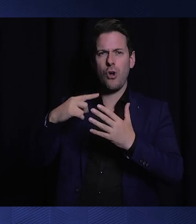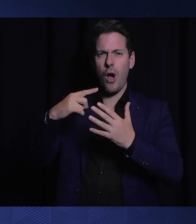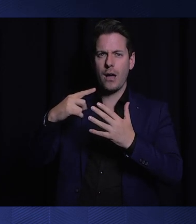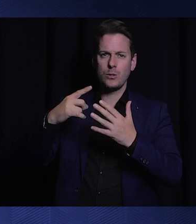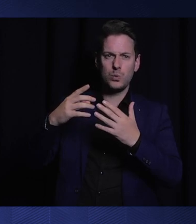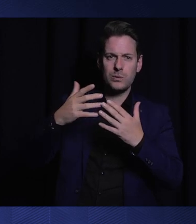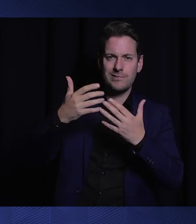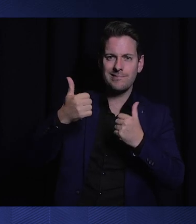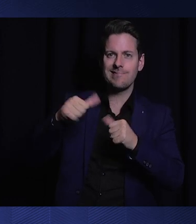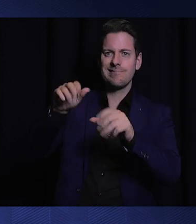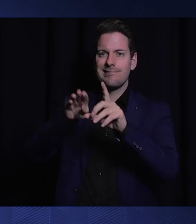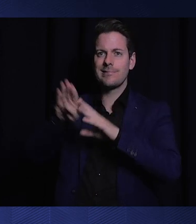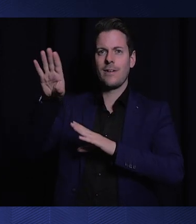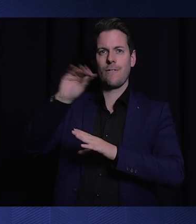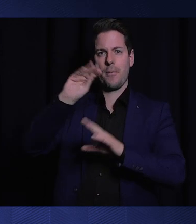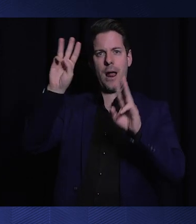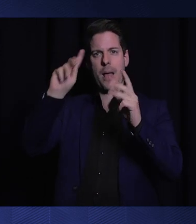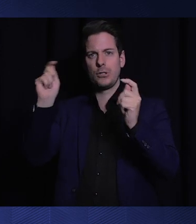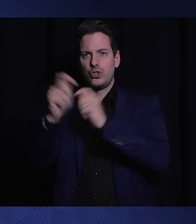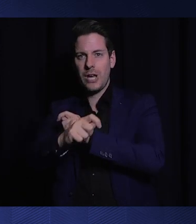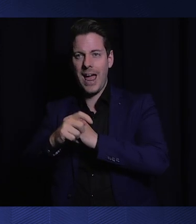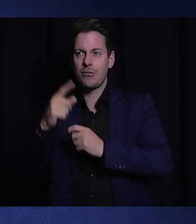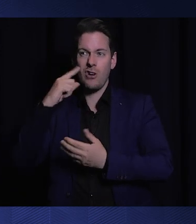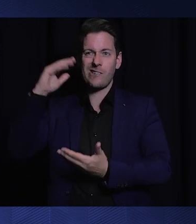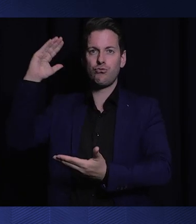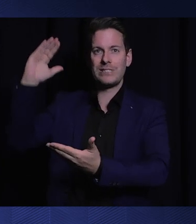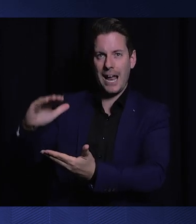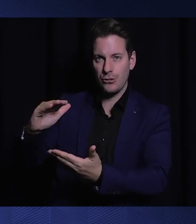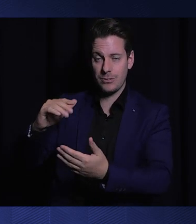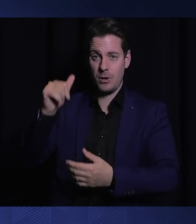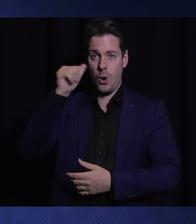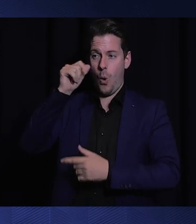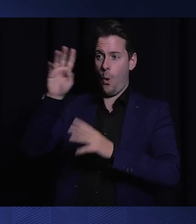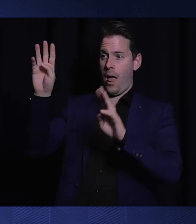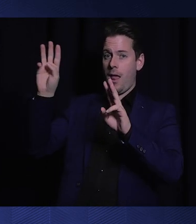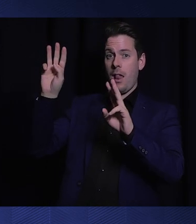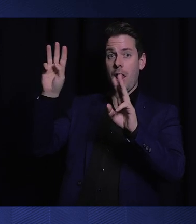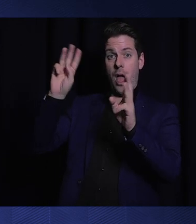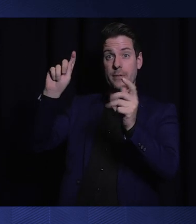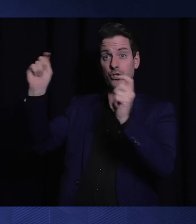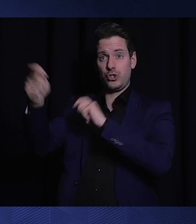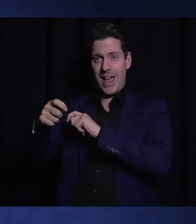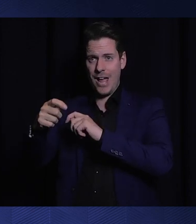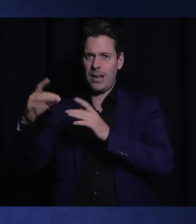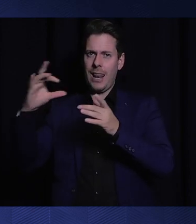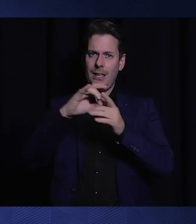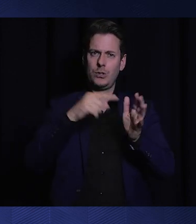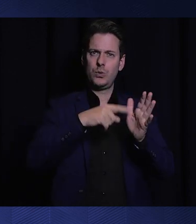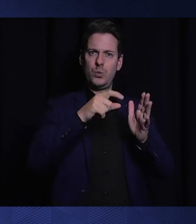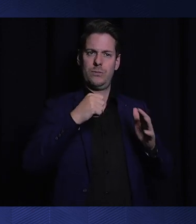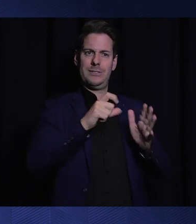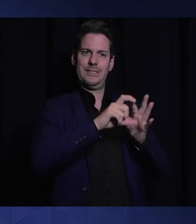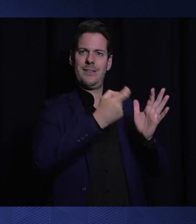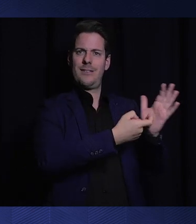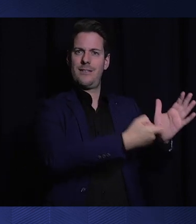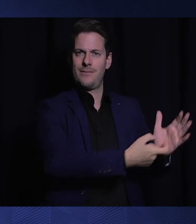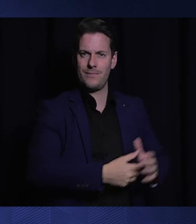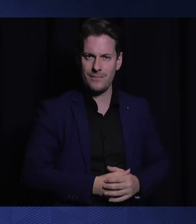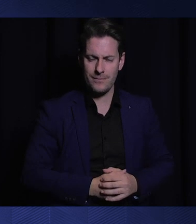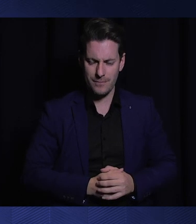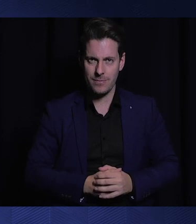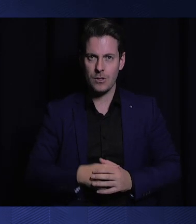disaster risk reduction, because it's like the link between climate change and the disasters. So like many other